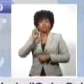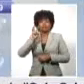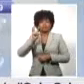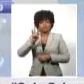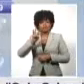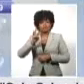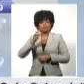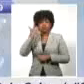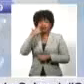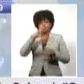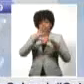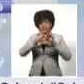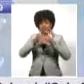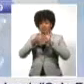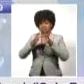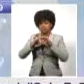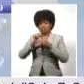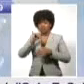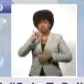24.3%, Ciego de Ávila